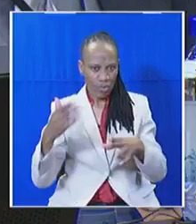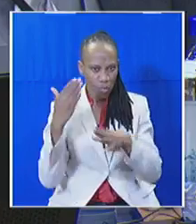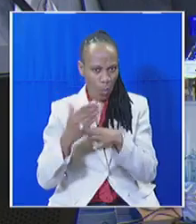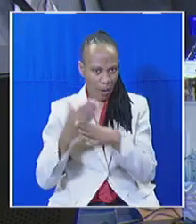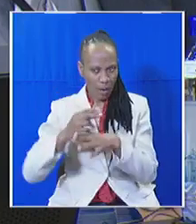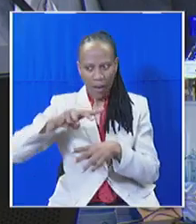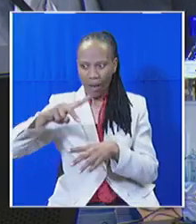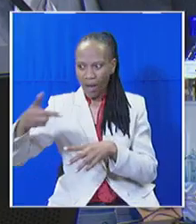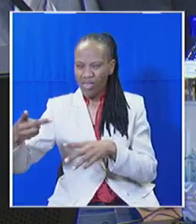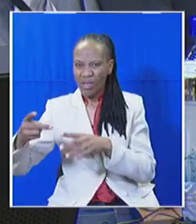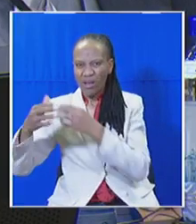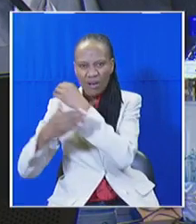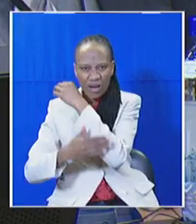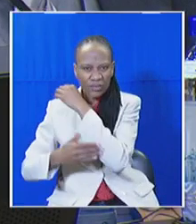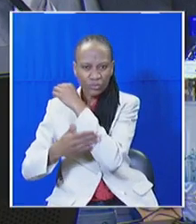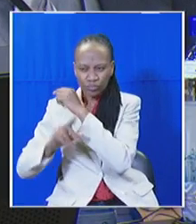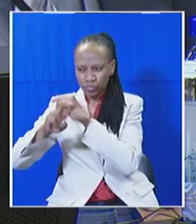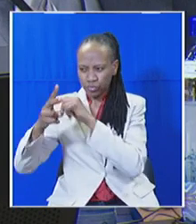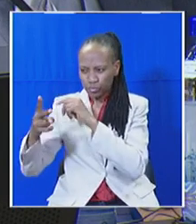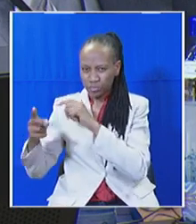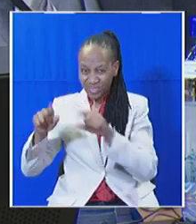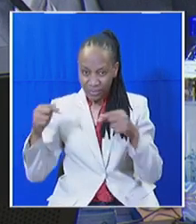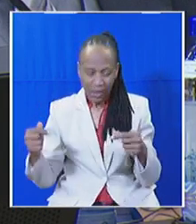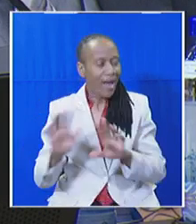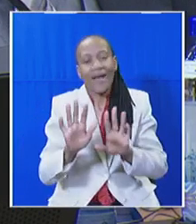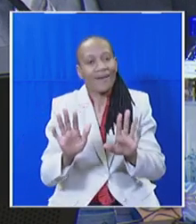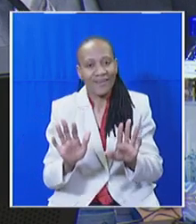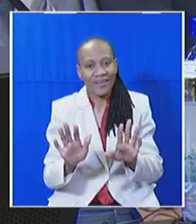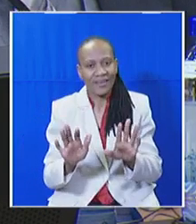Nations and other global partners.